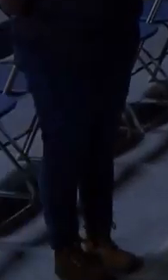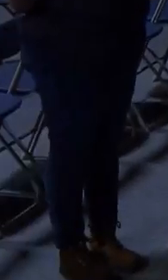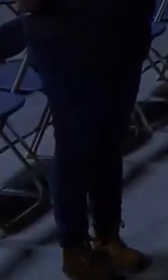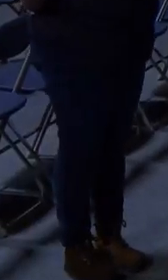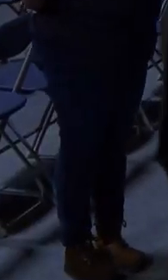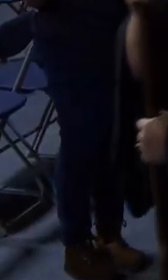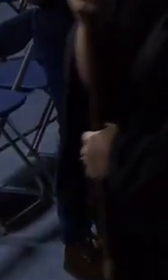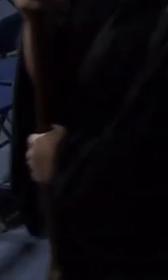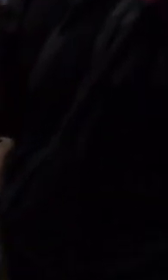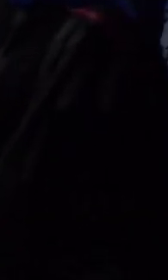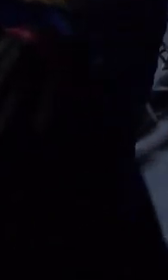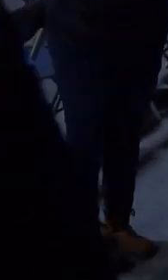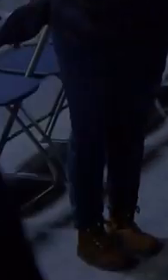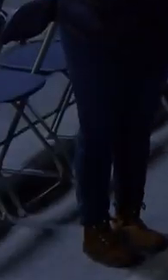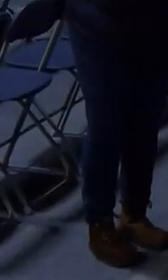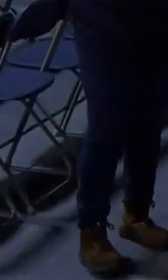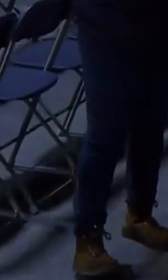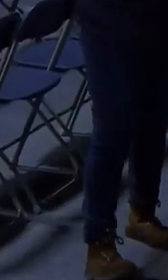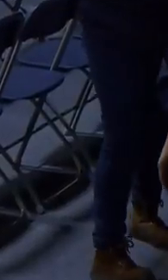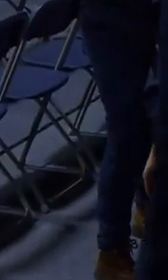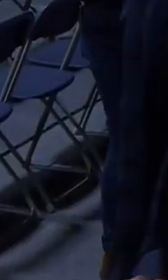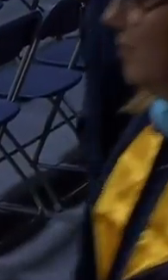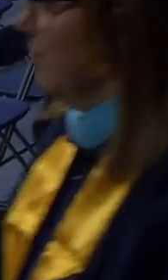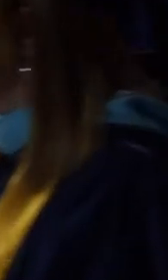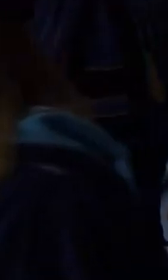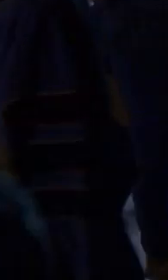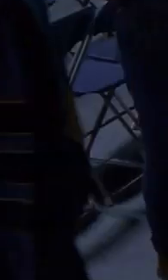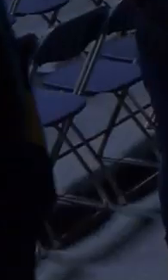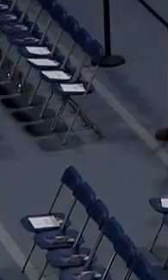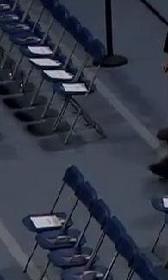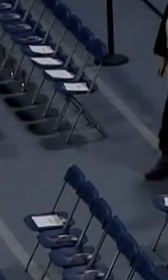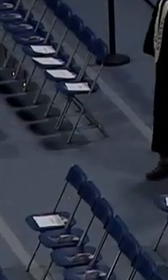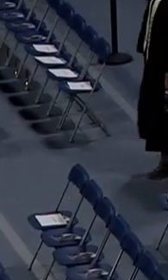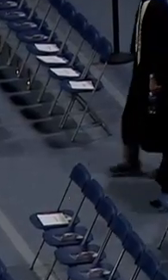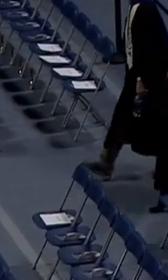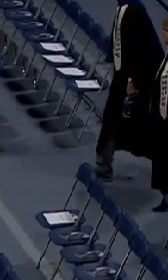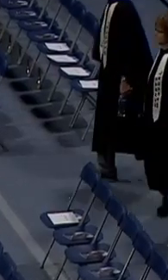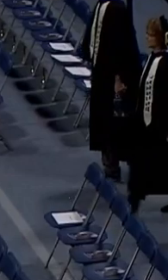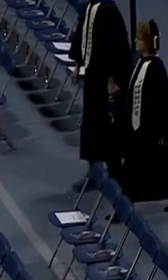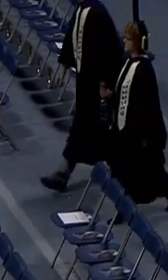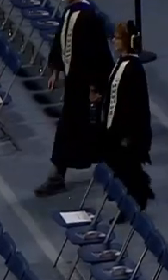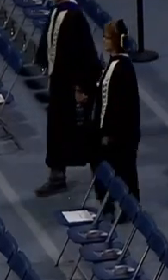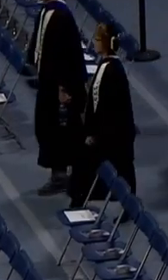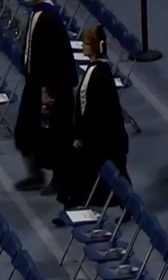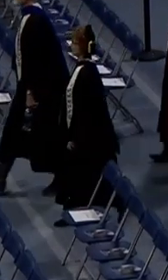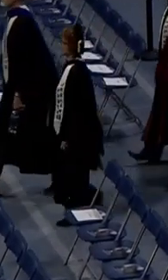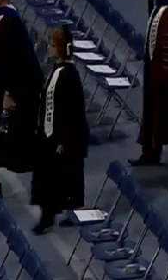Thank you.